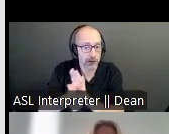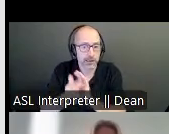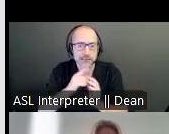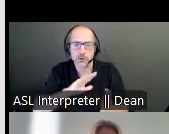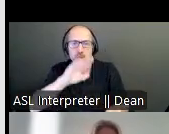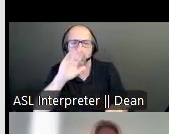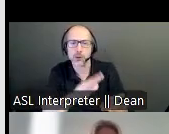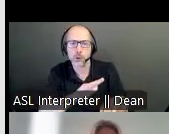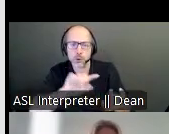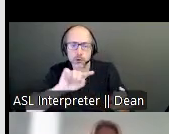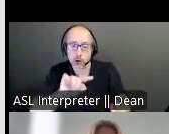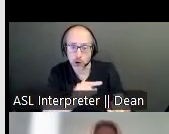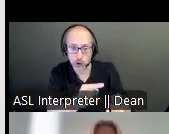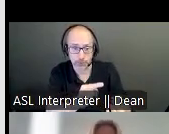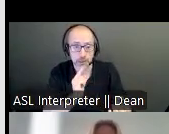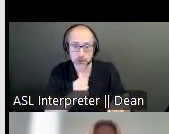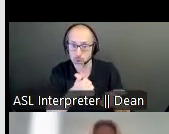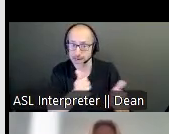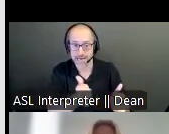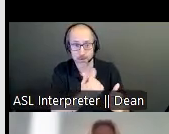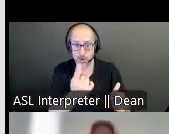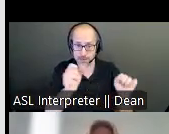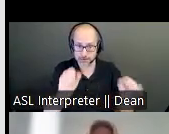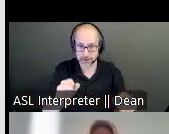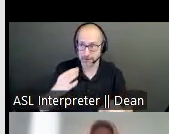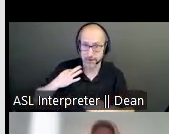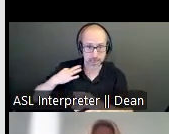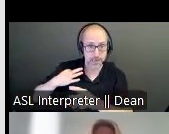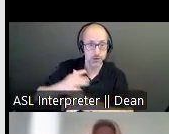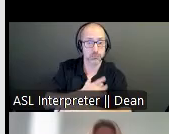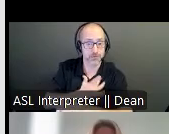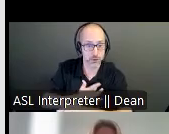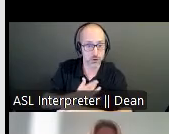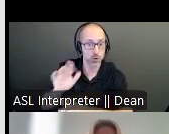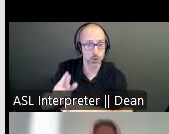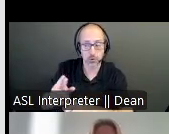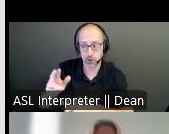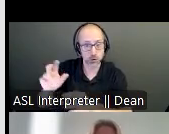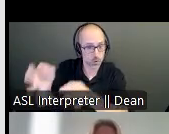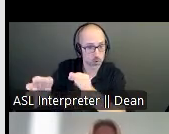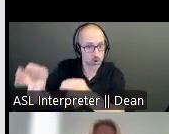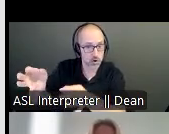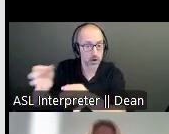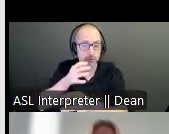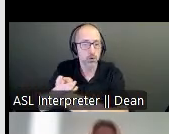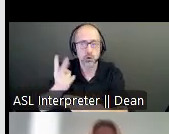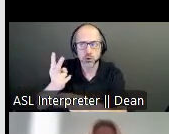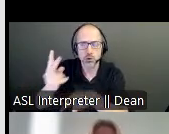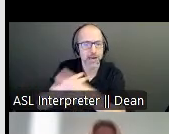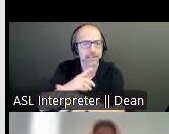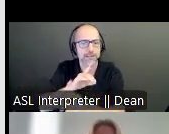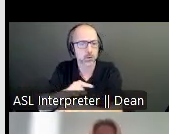that anyone can make an application to provincial or territorial courts for two types of orders, depending on the